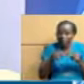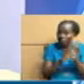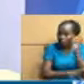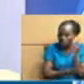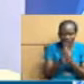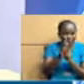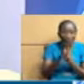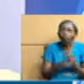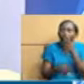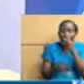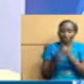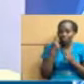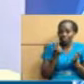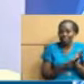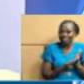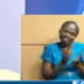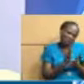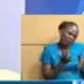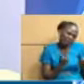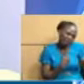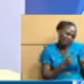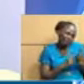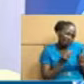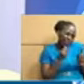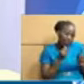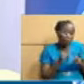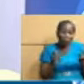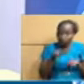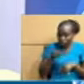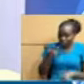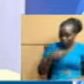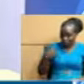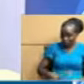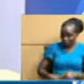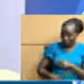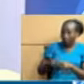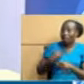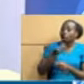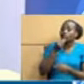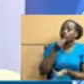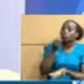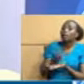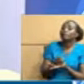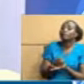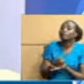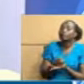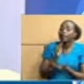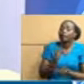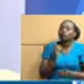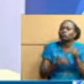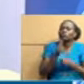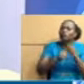Uganda, we are lucky we have somehow some food security. But when you go to China, they have actually food banks that can take them